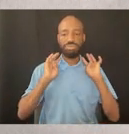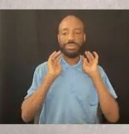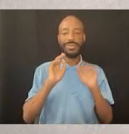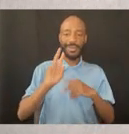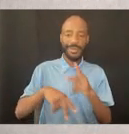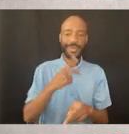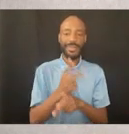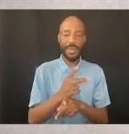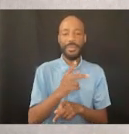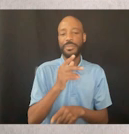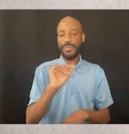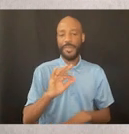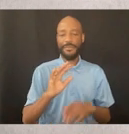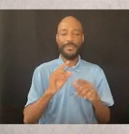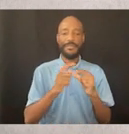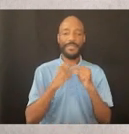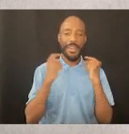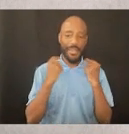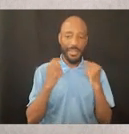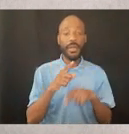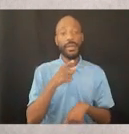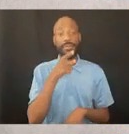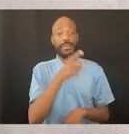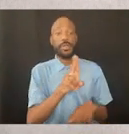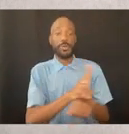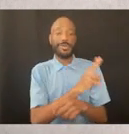pandemic because it helped put his mind at ease.